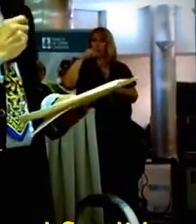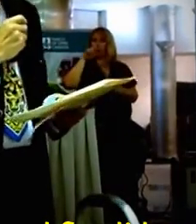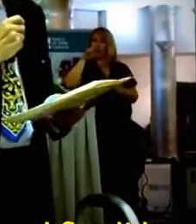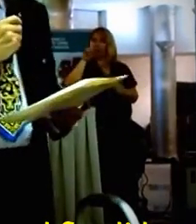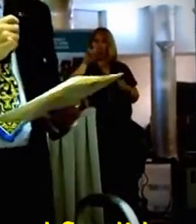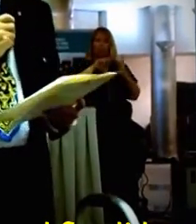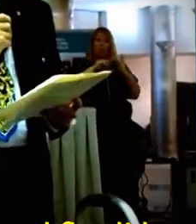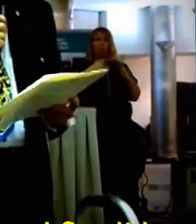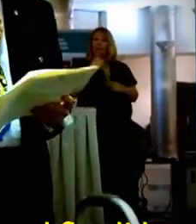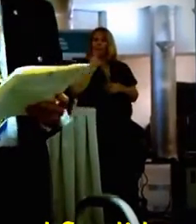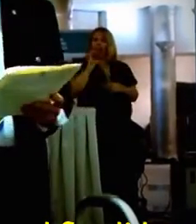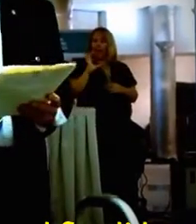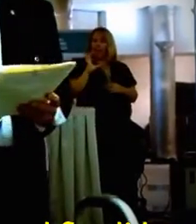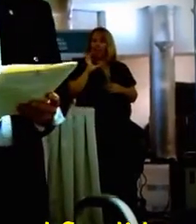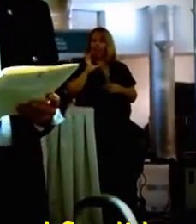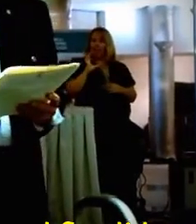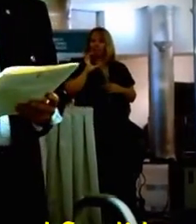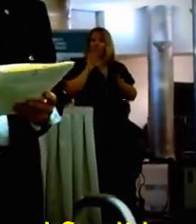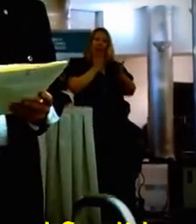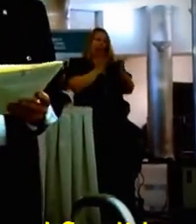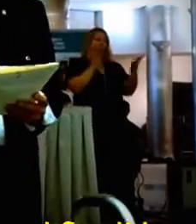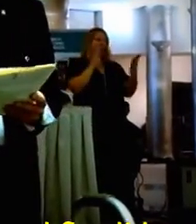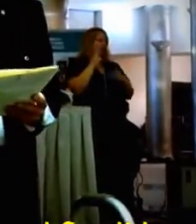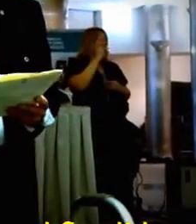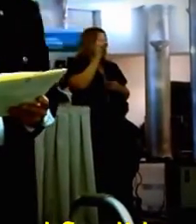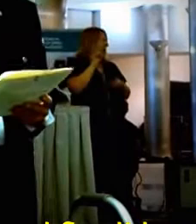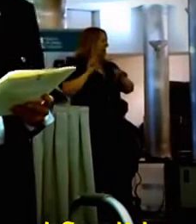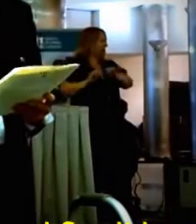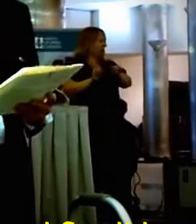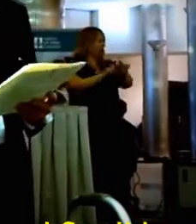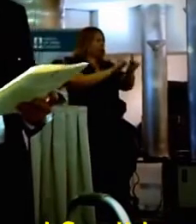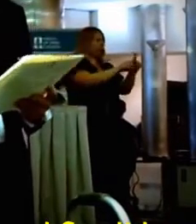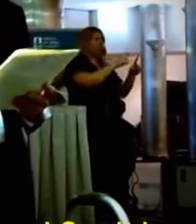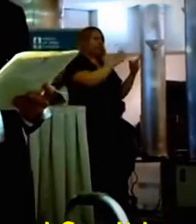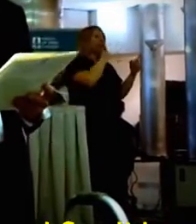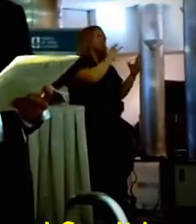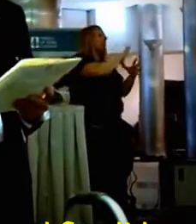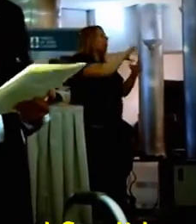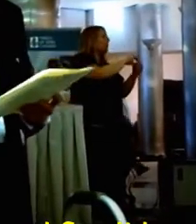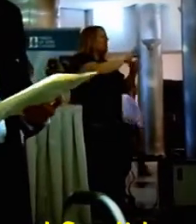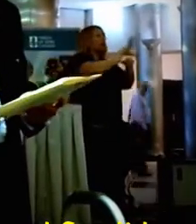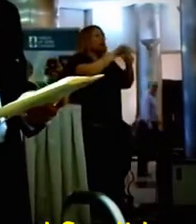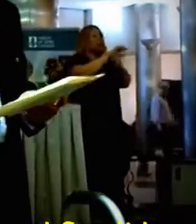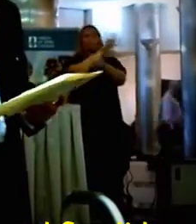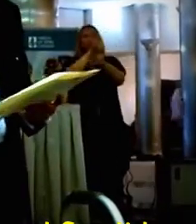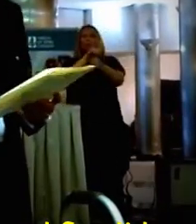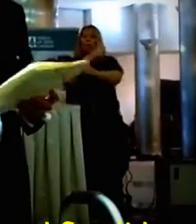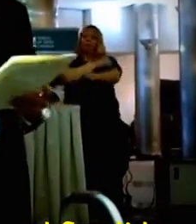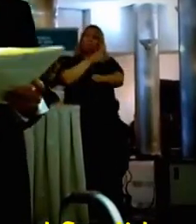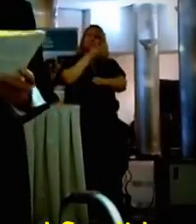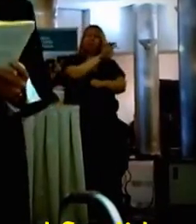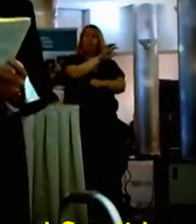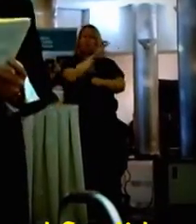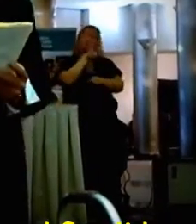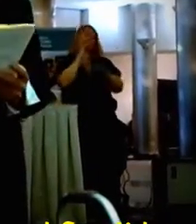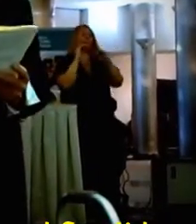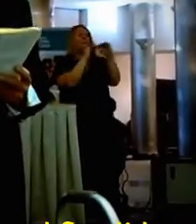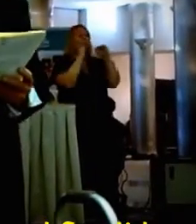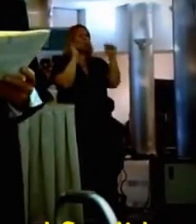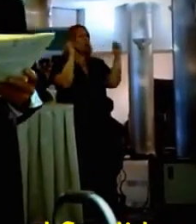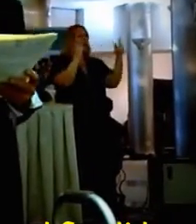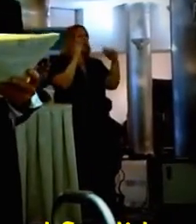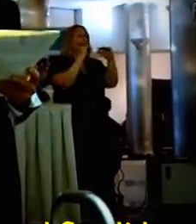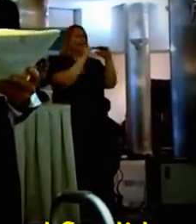charities. All of these charities, with their mission statements of inclusivity, empowerment, fairness, giving others an equal